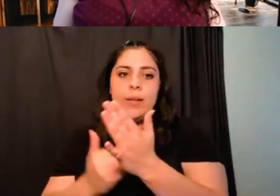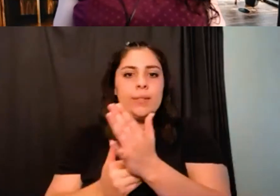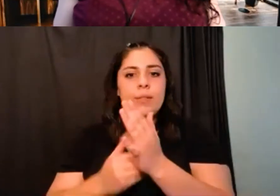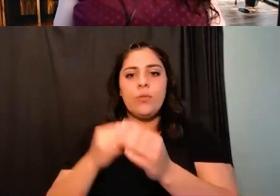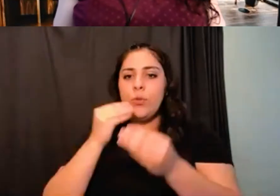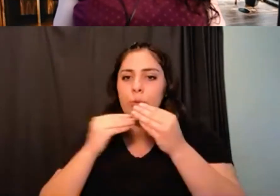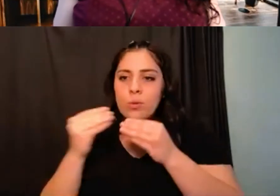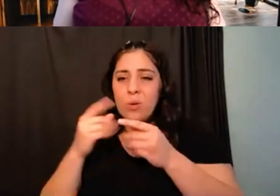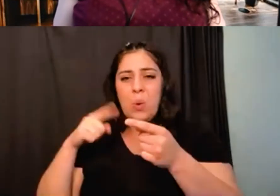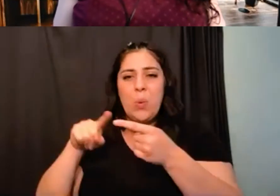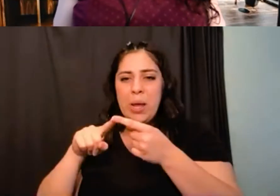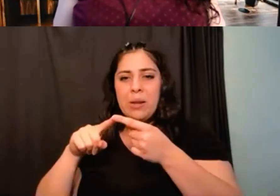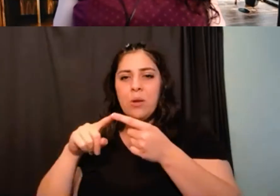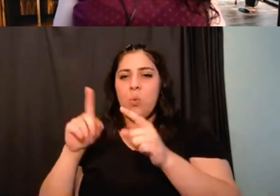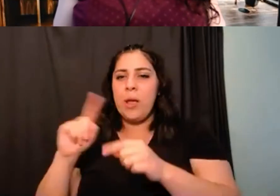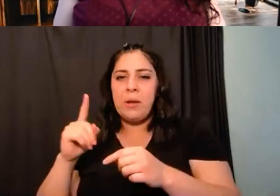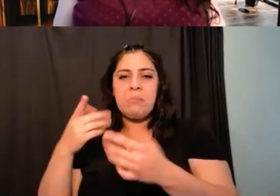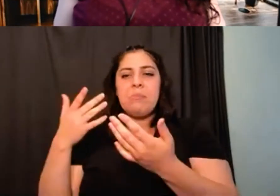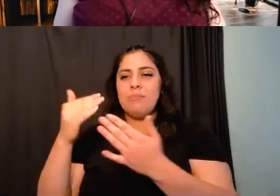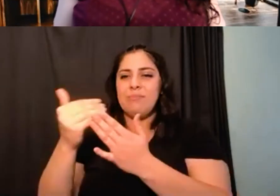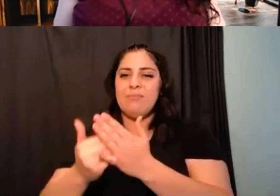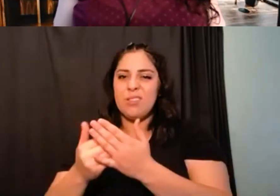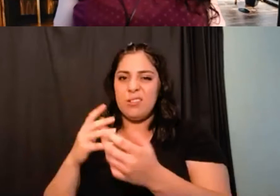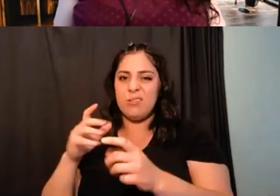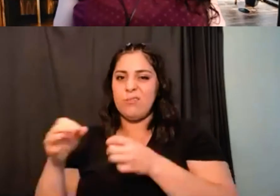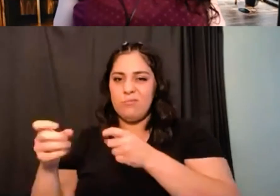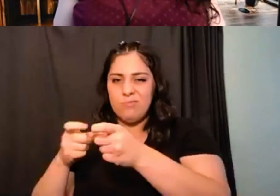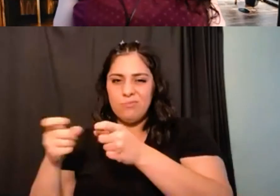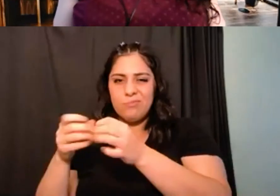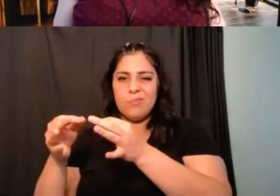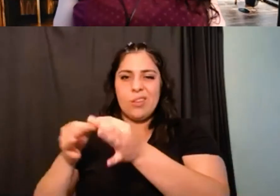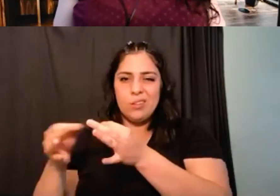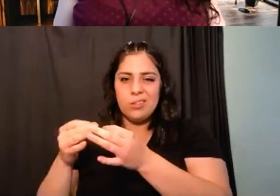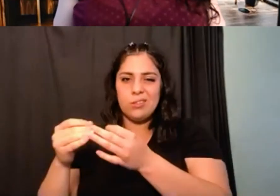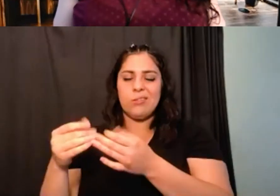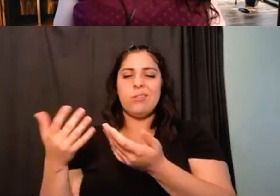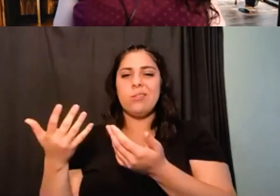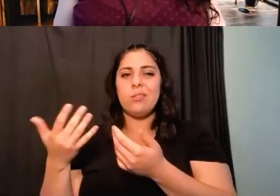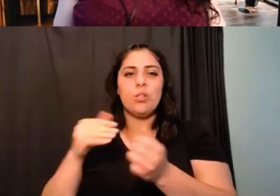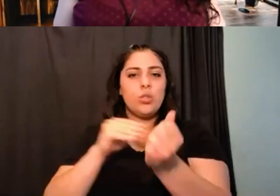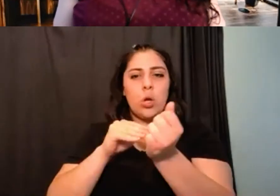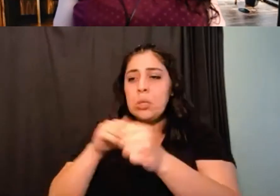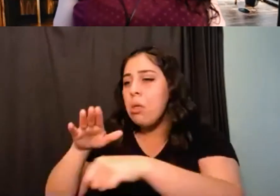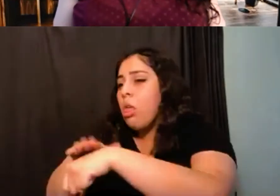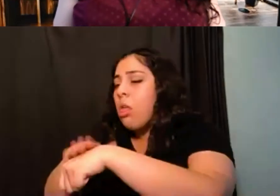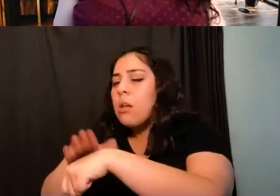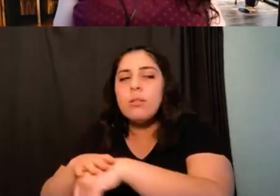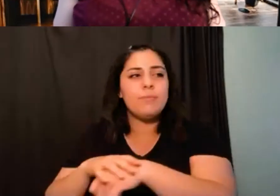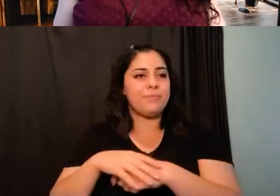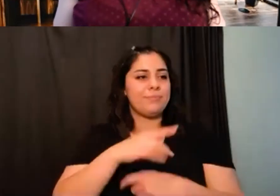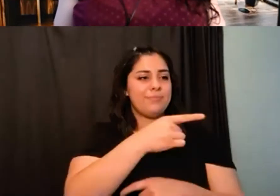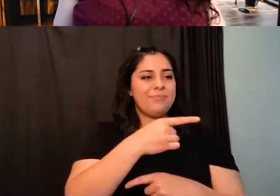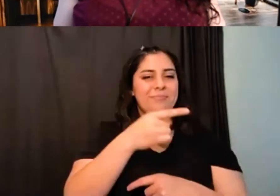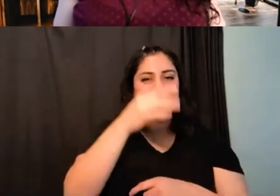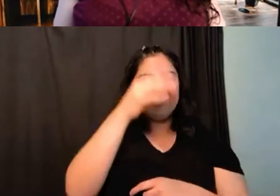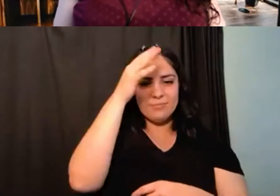eat it, a doctor's example of caution, a lover's secret, the things you start